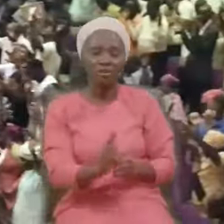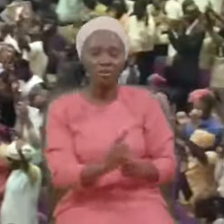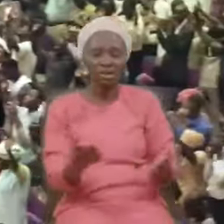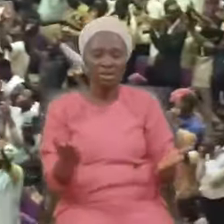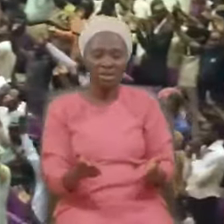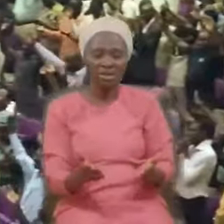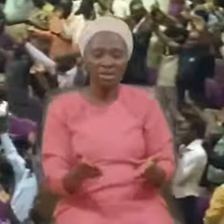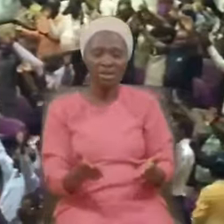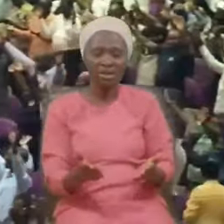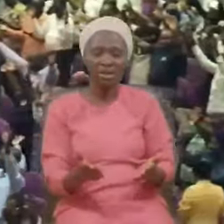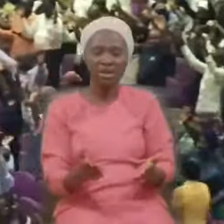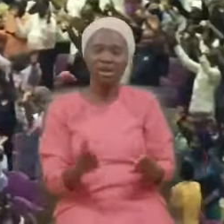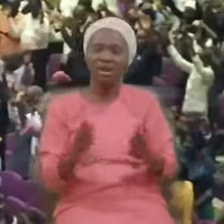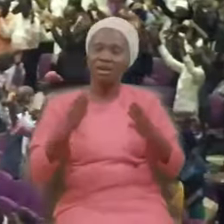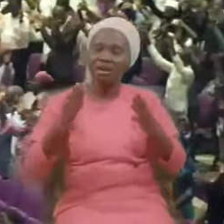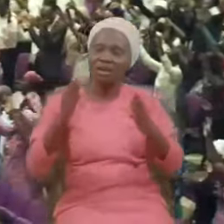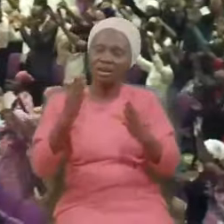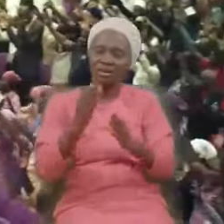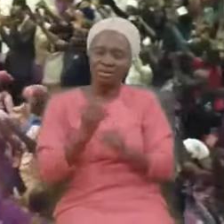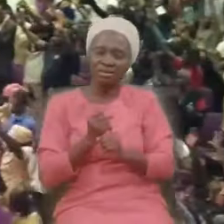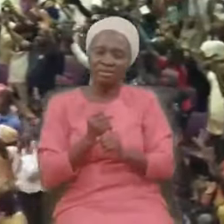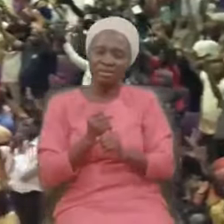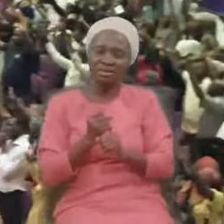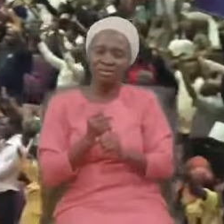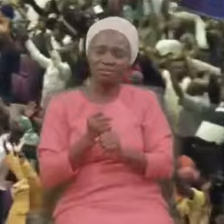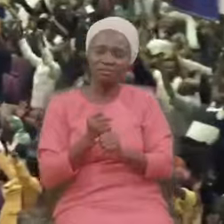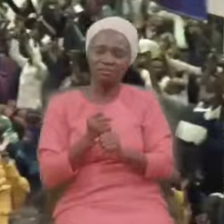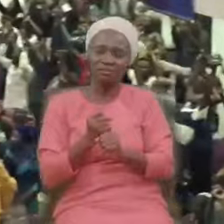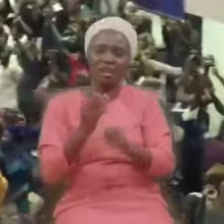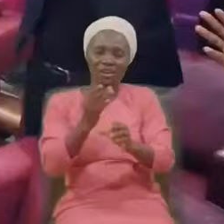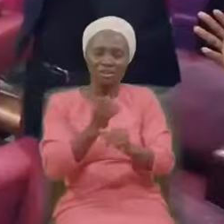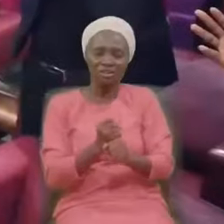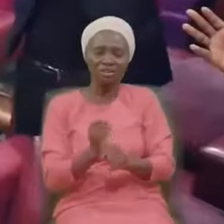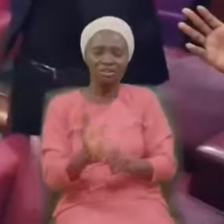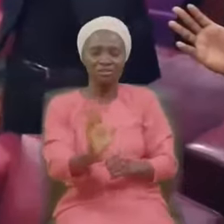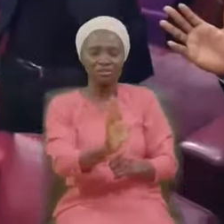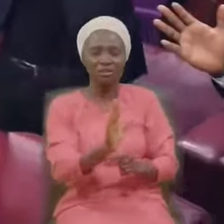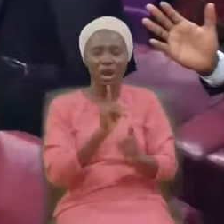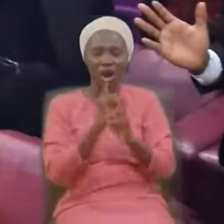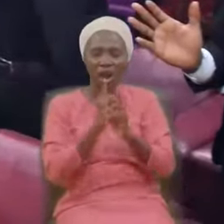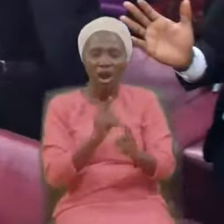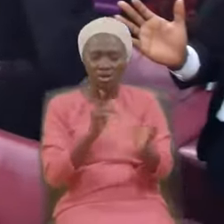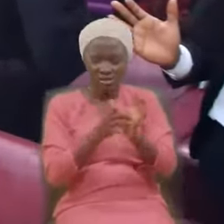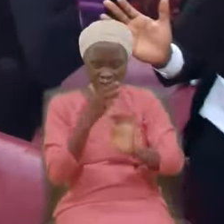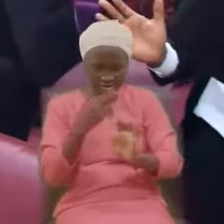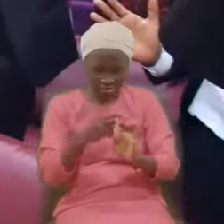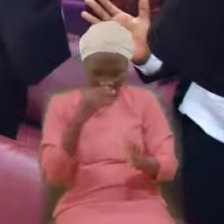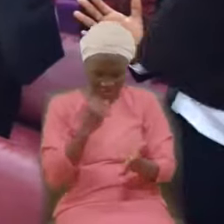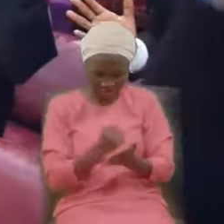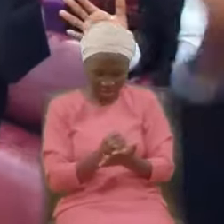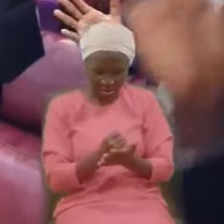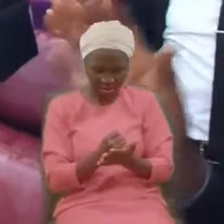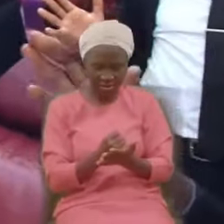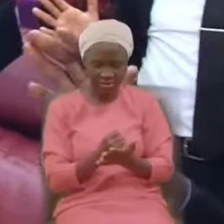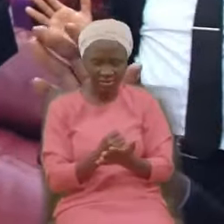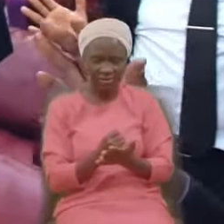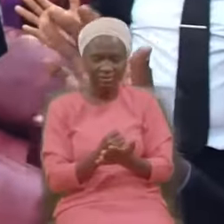exception, receive your answer in Jesus' name.